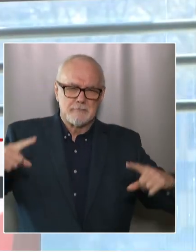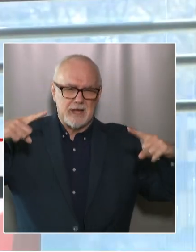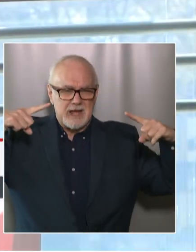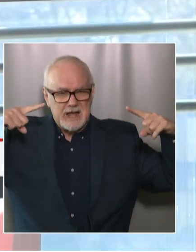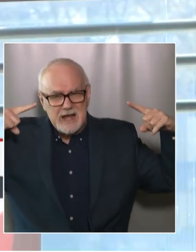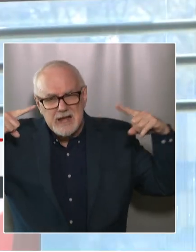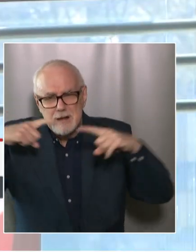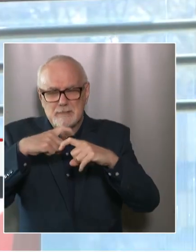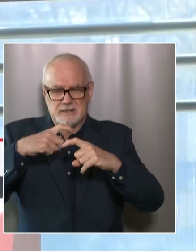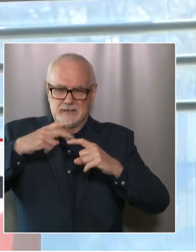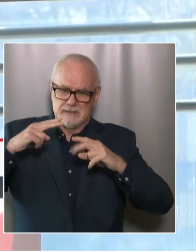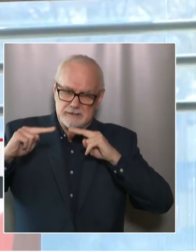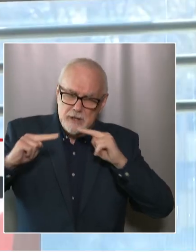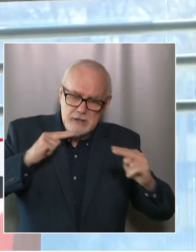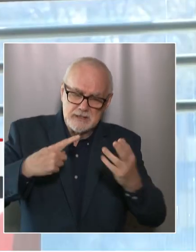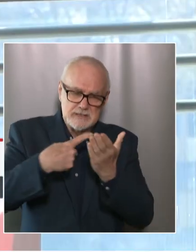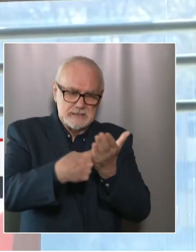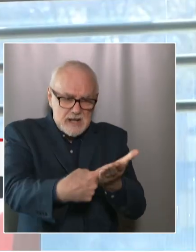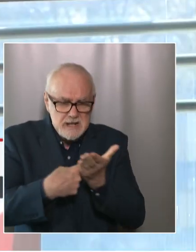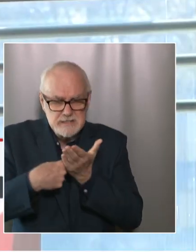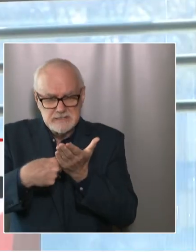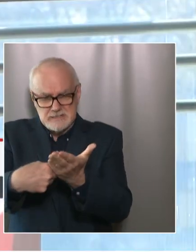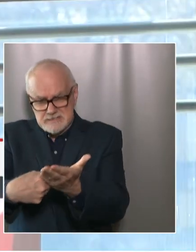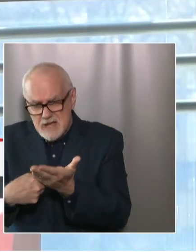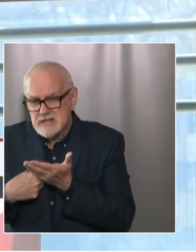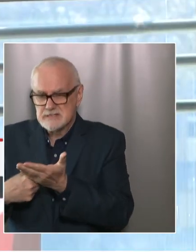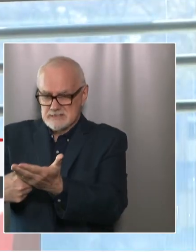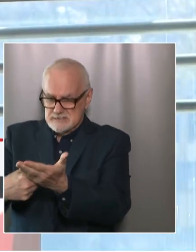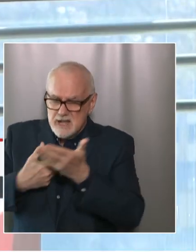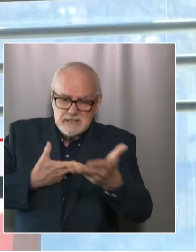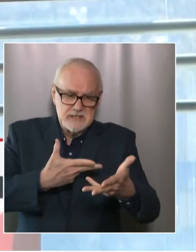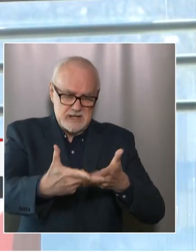of some very